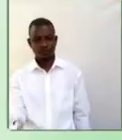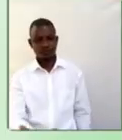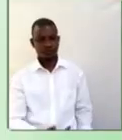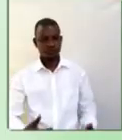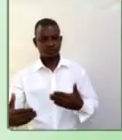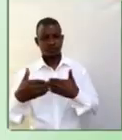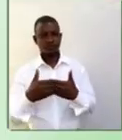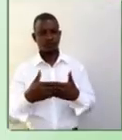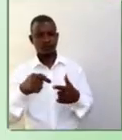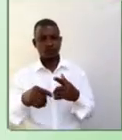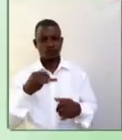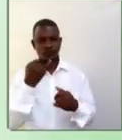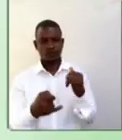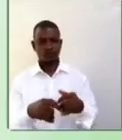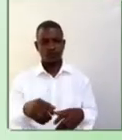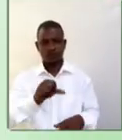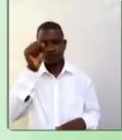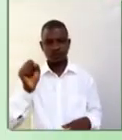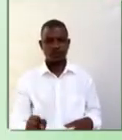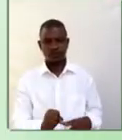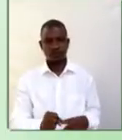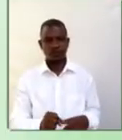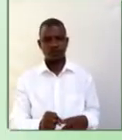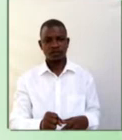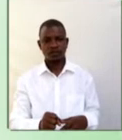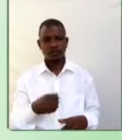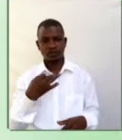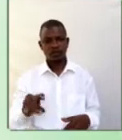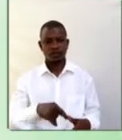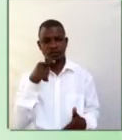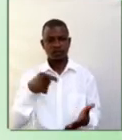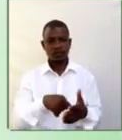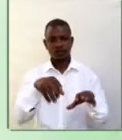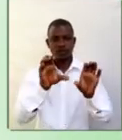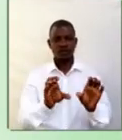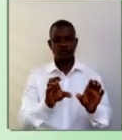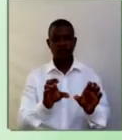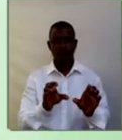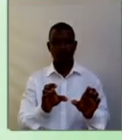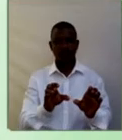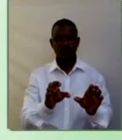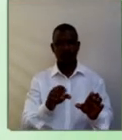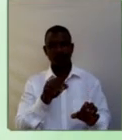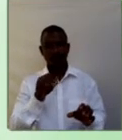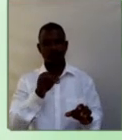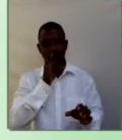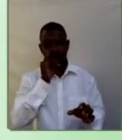Welcome back to the final segment of this class.